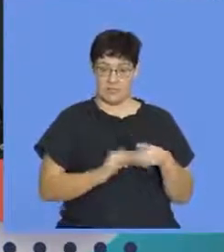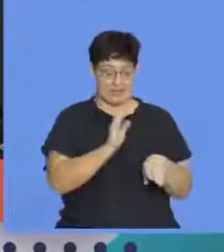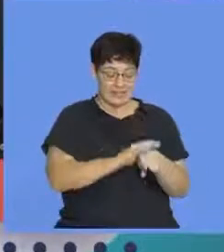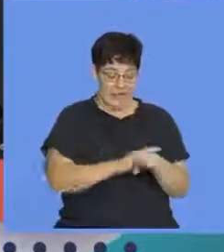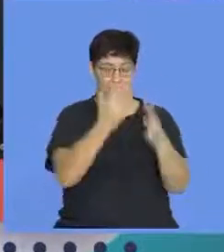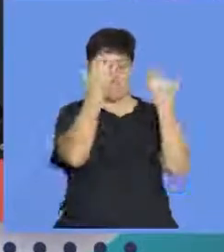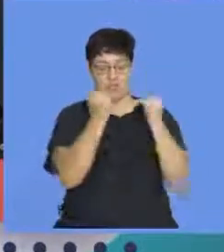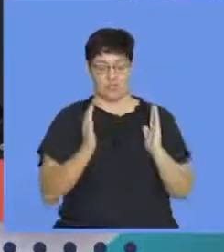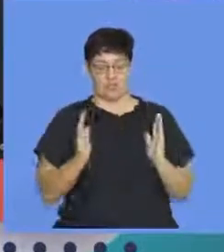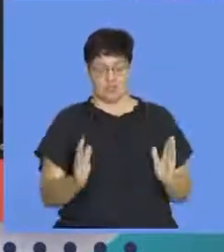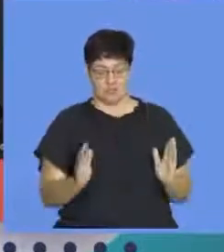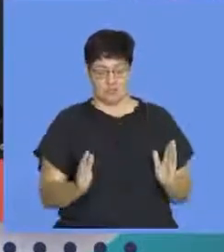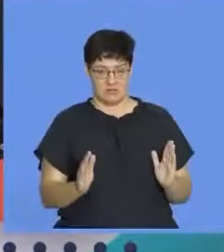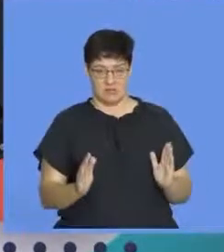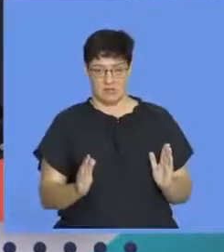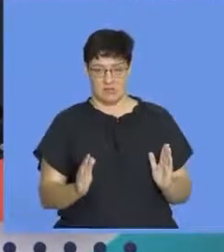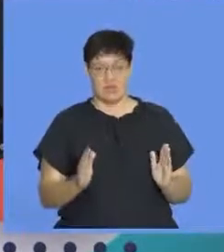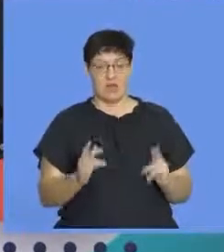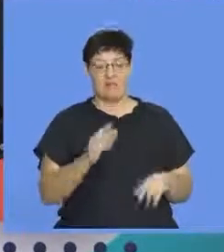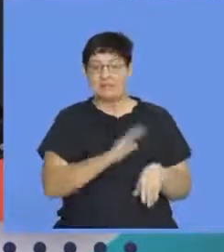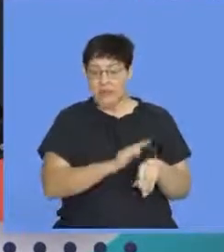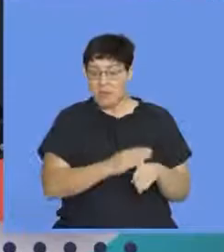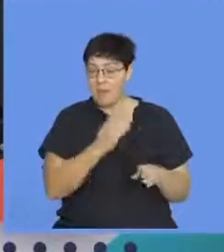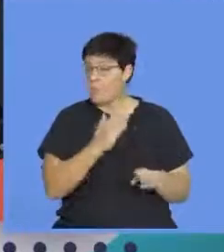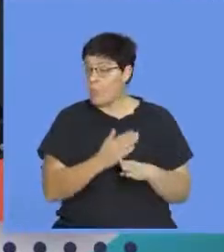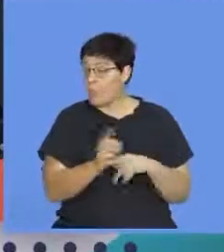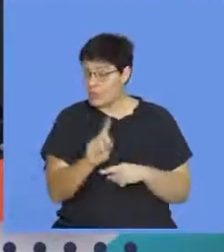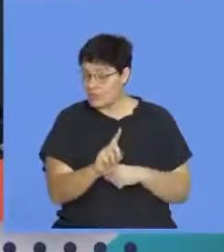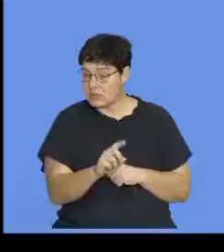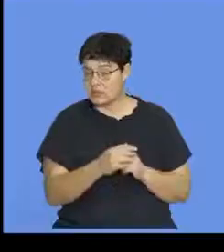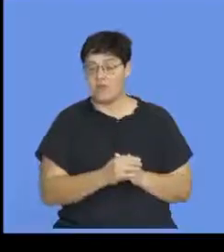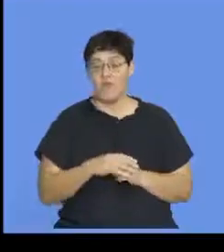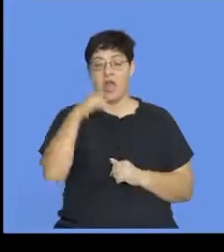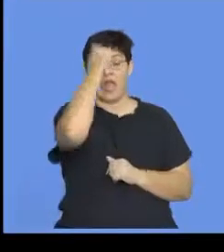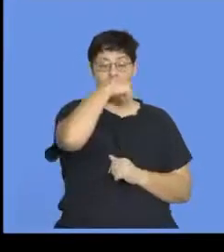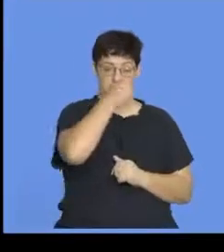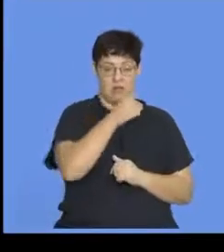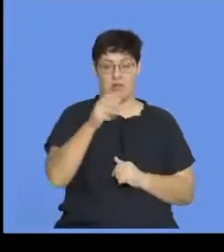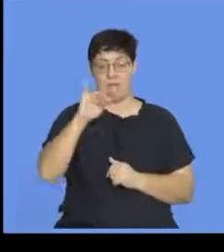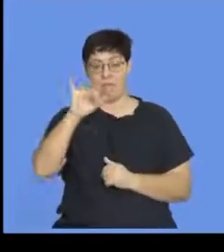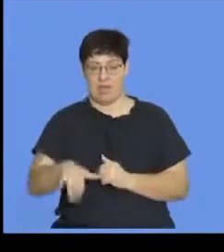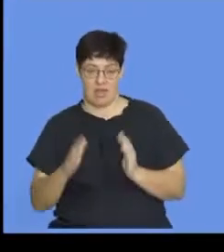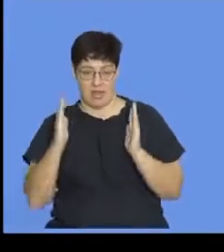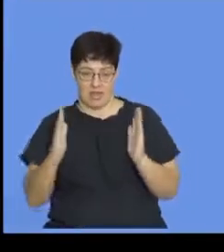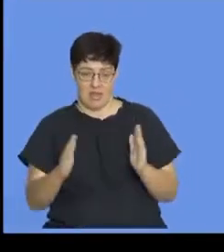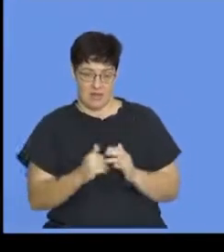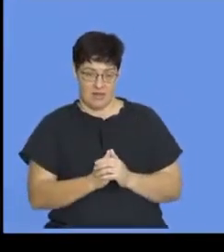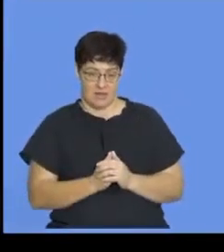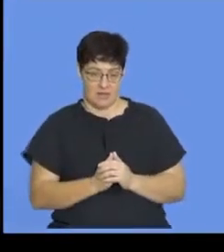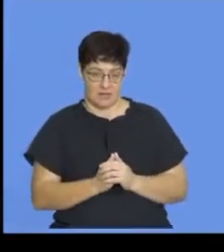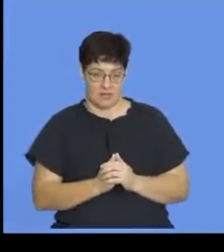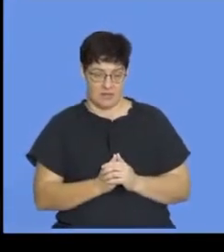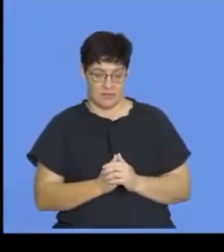What period are you working for? You're working for the period April to May, right? Number